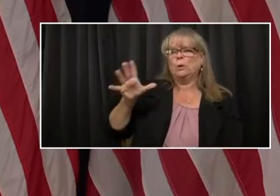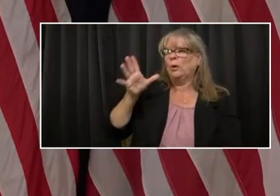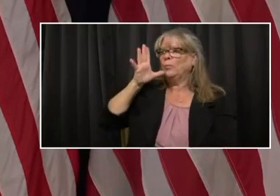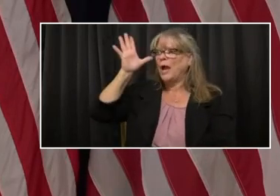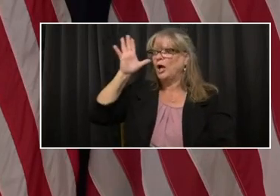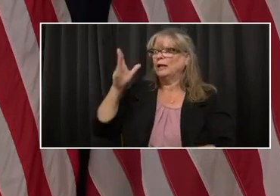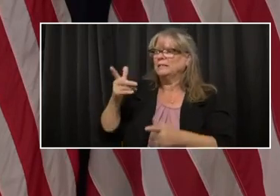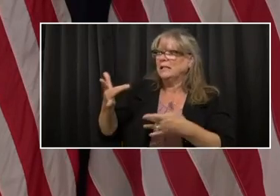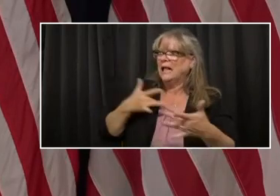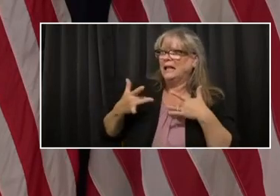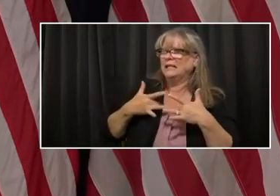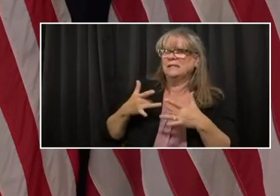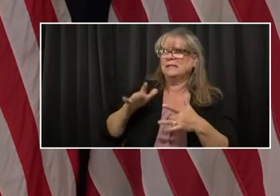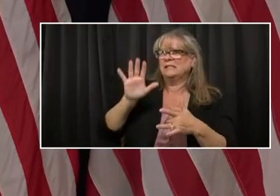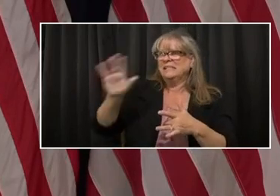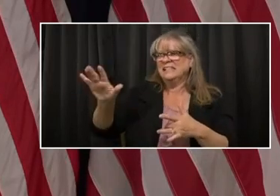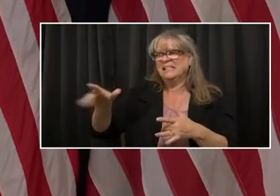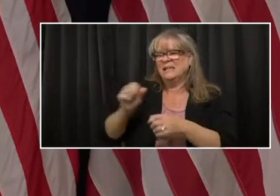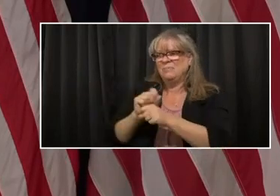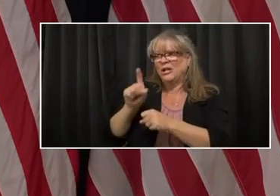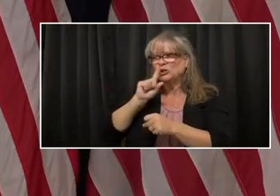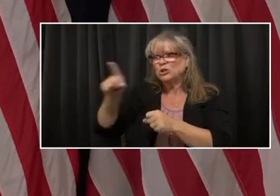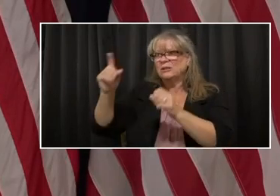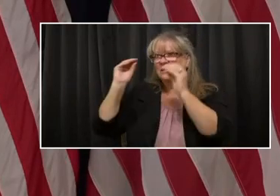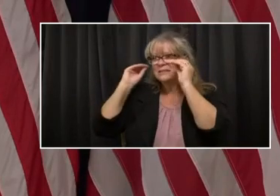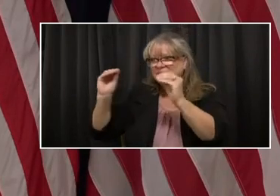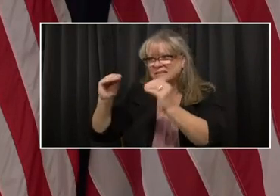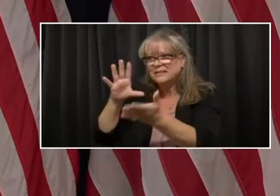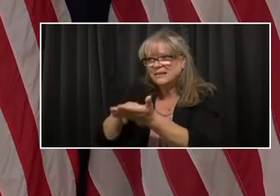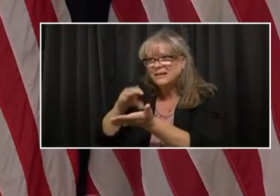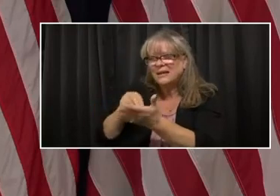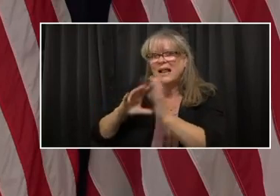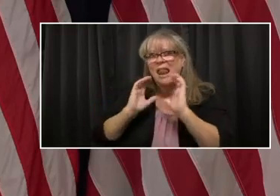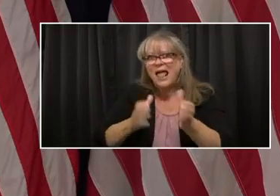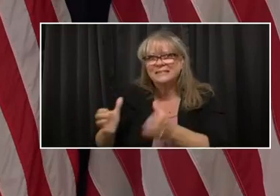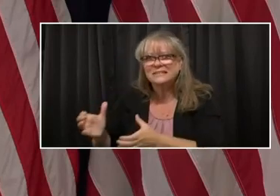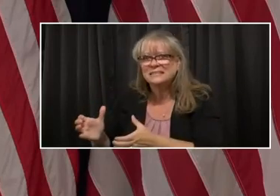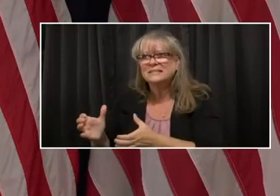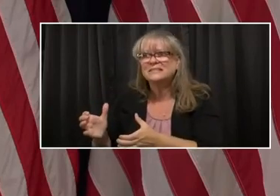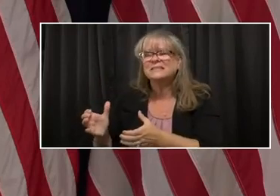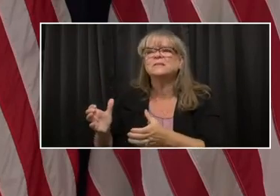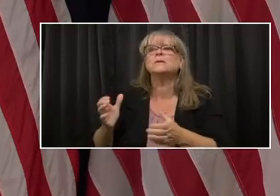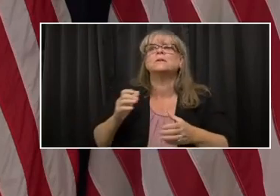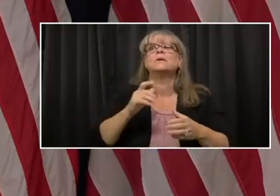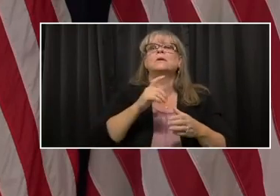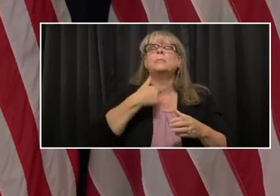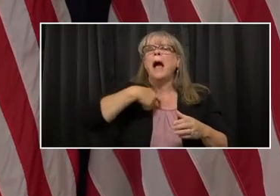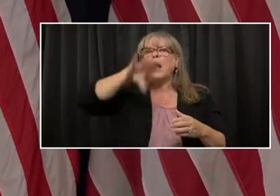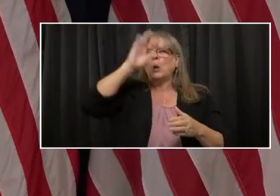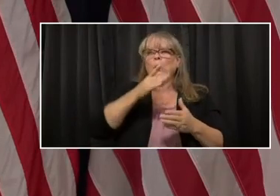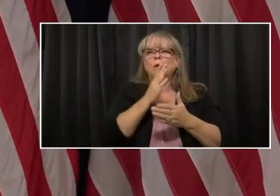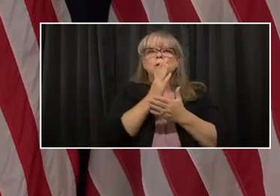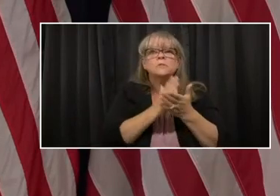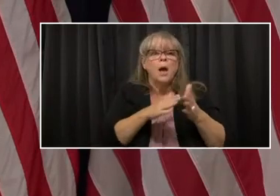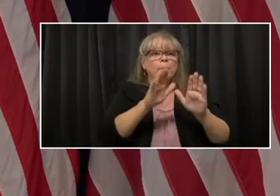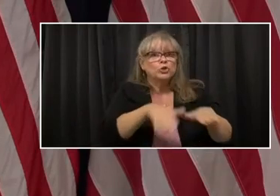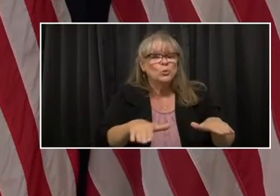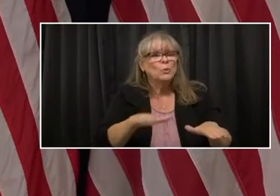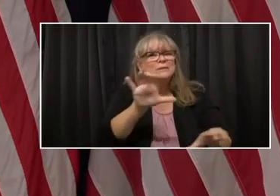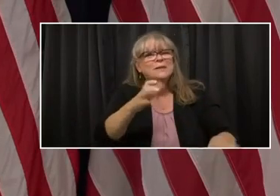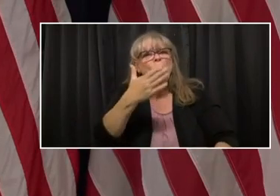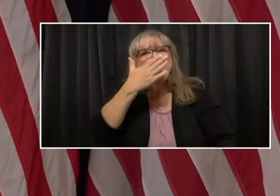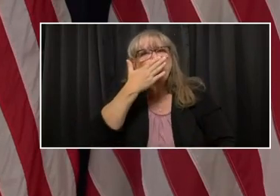the academic piece. And first of all, on the academic piece alone, some kids thrive on online, some kids don't, some are somewhere in the